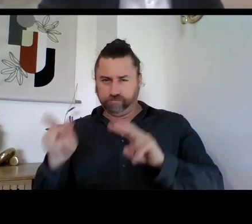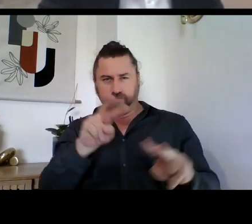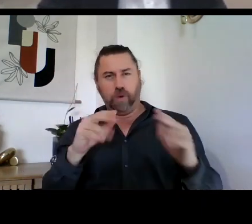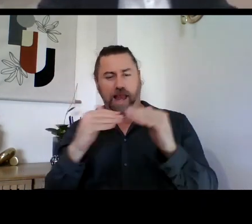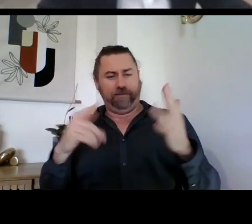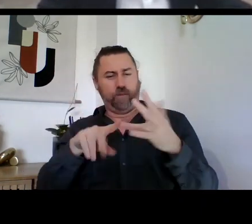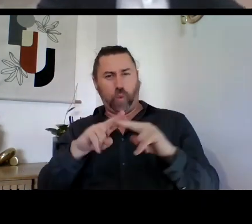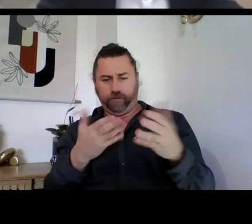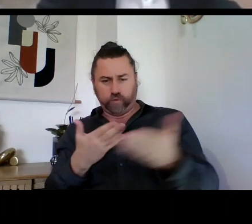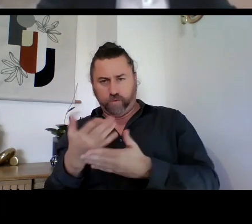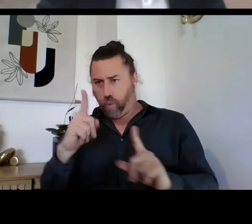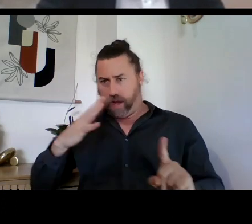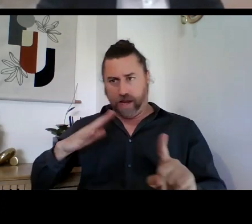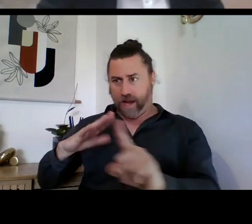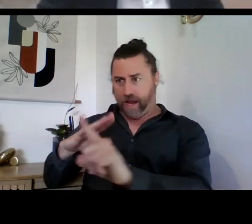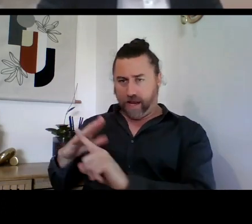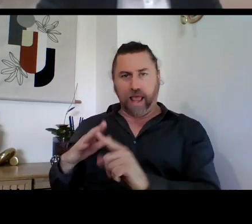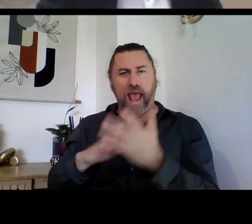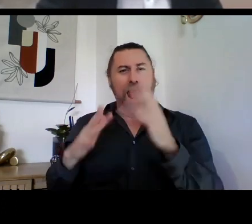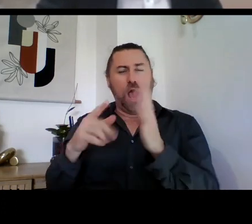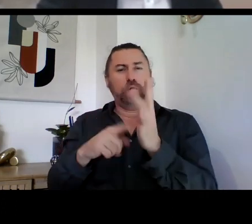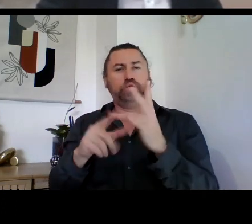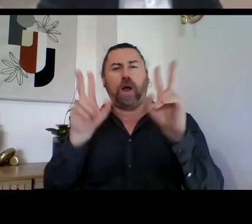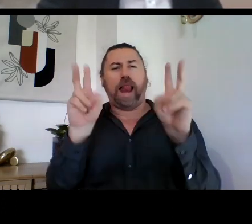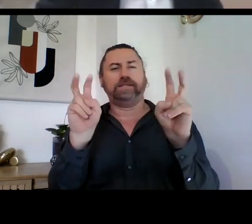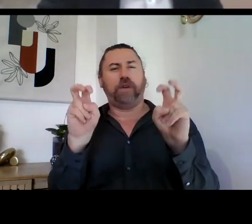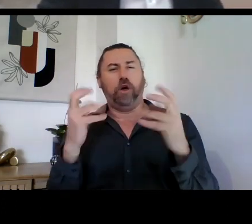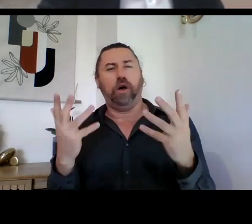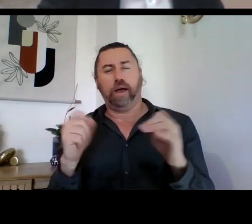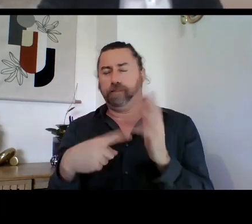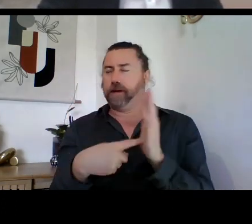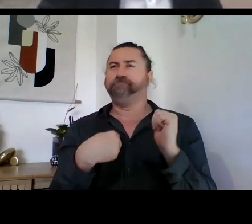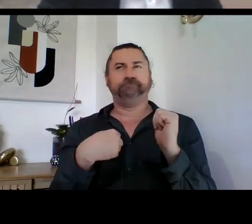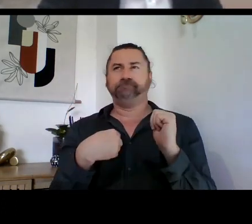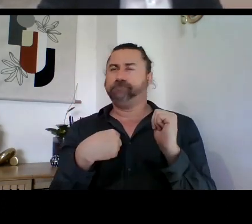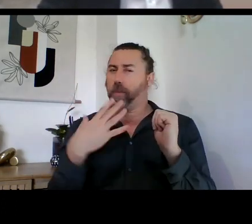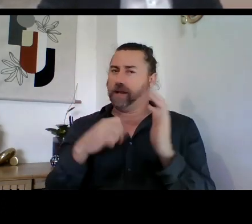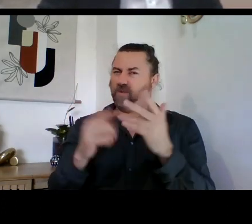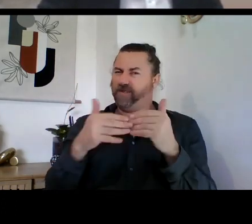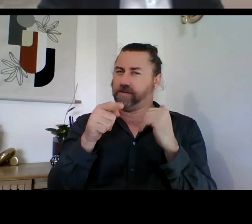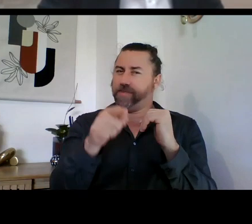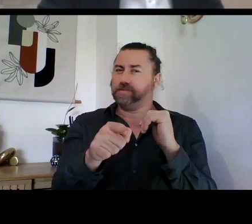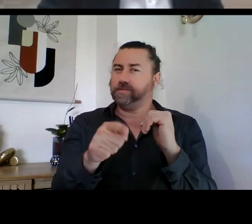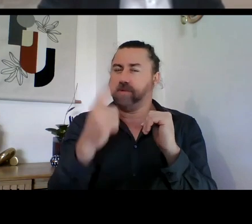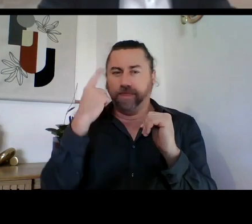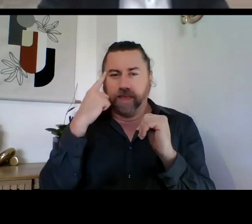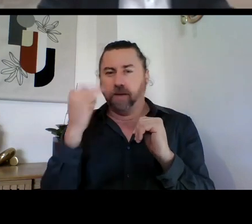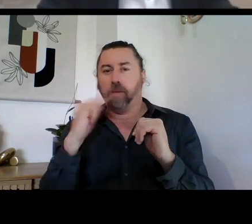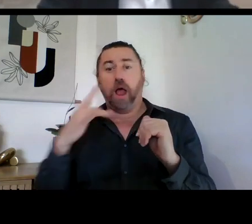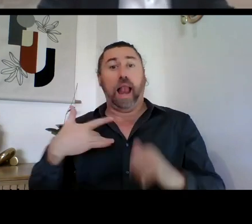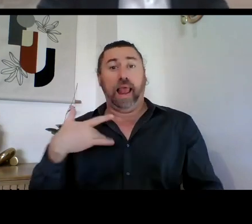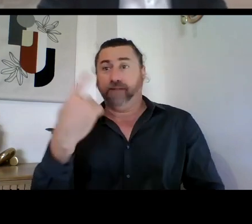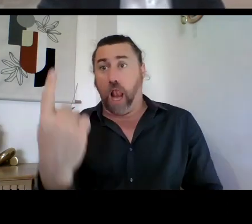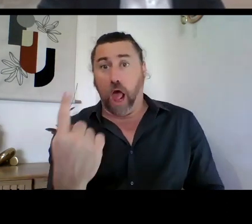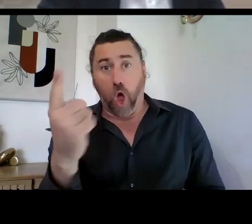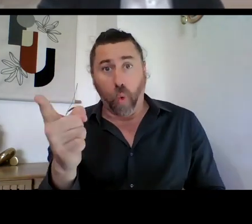might need in terms of grouping. But we're also looking at that again and thinking about whether there are some things like living alone